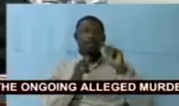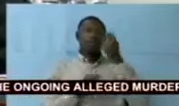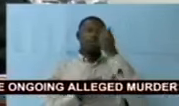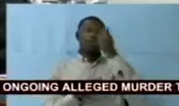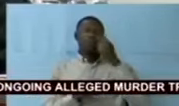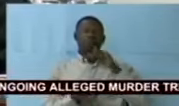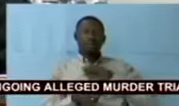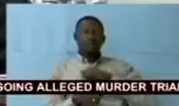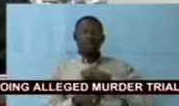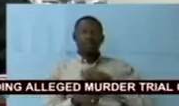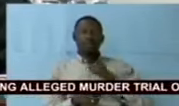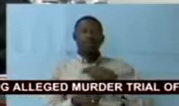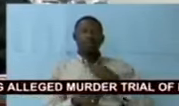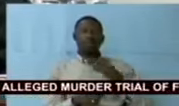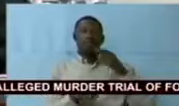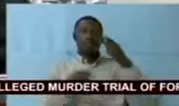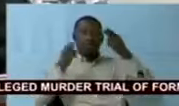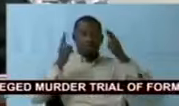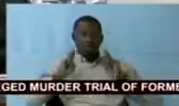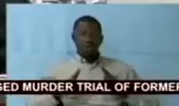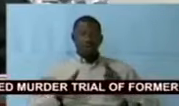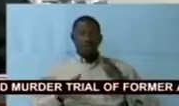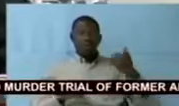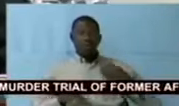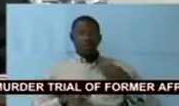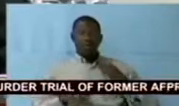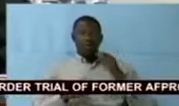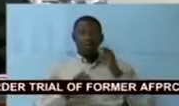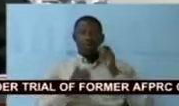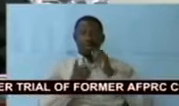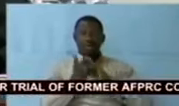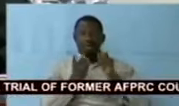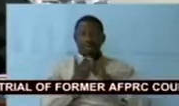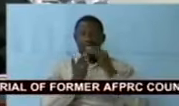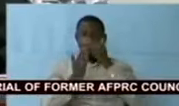that some lawyers were being listed